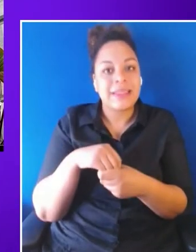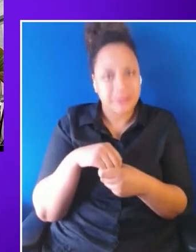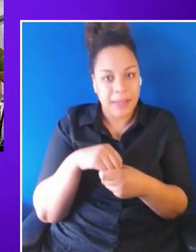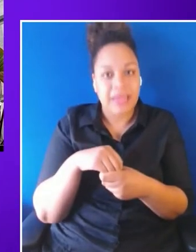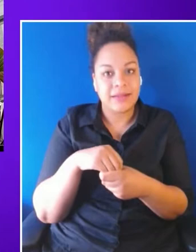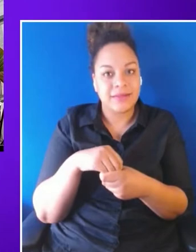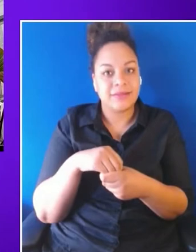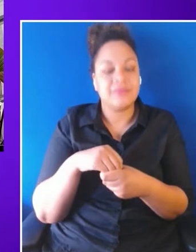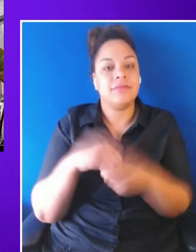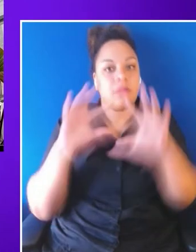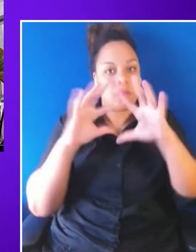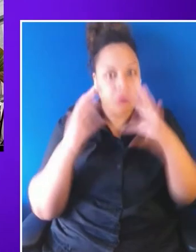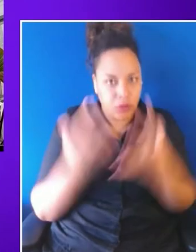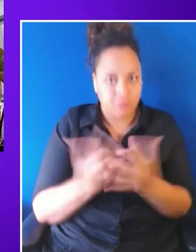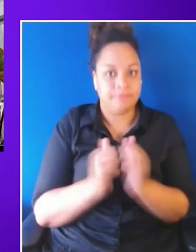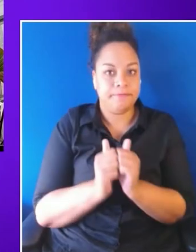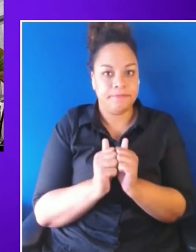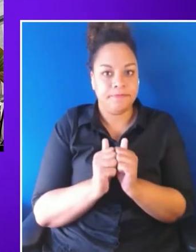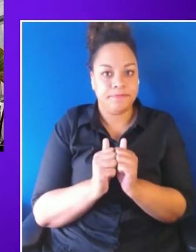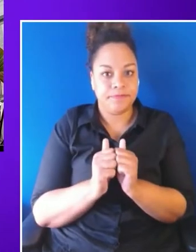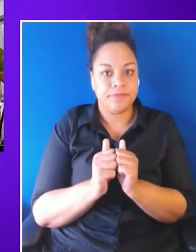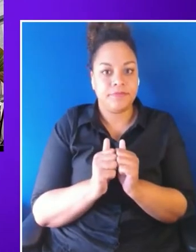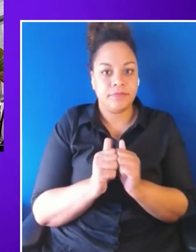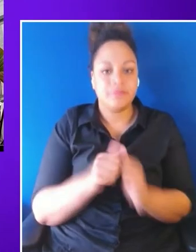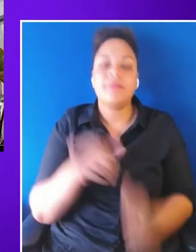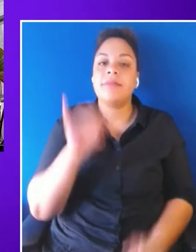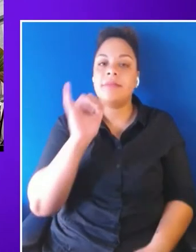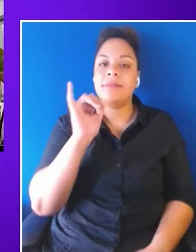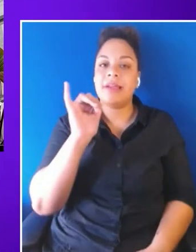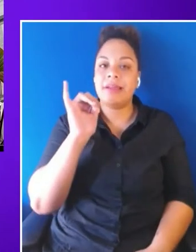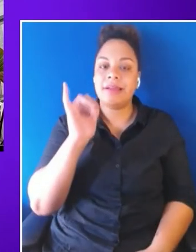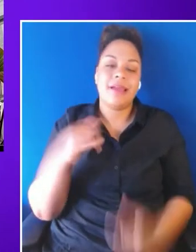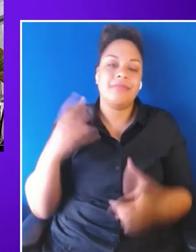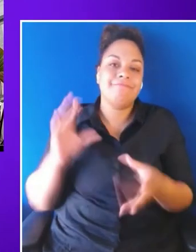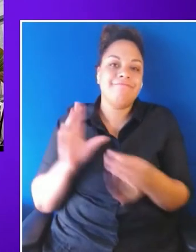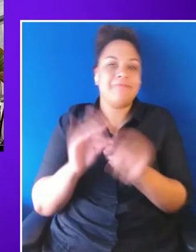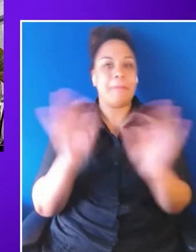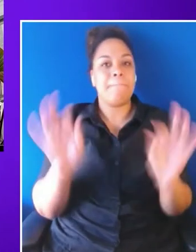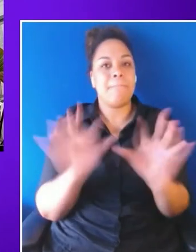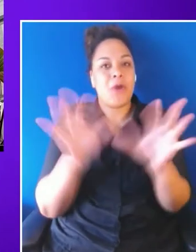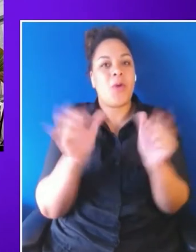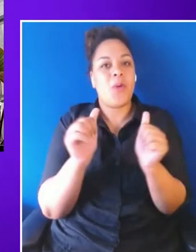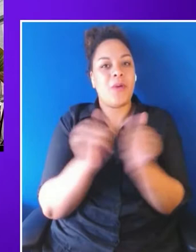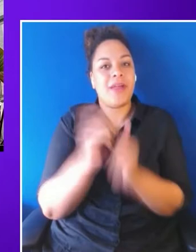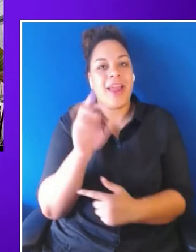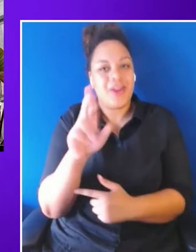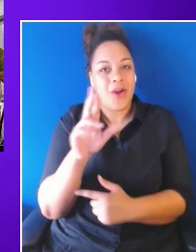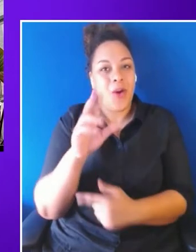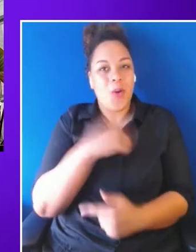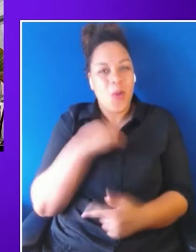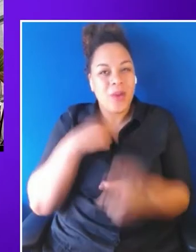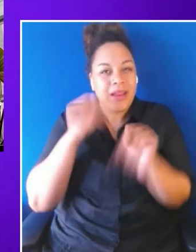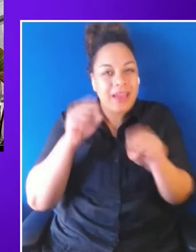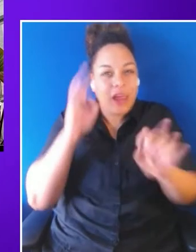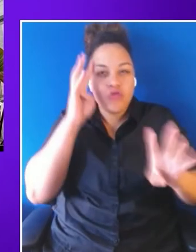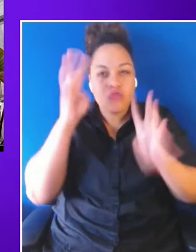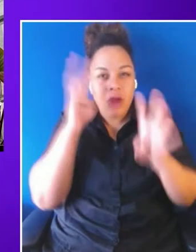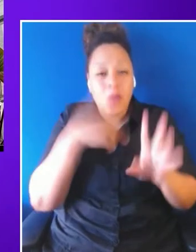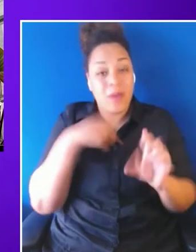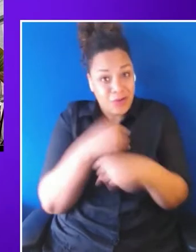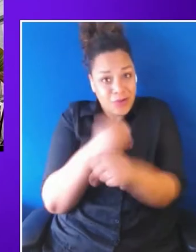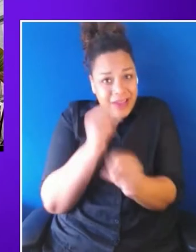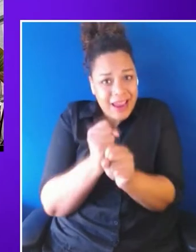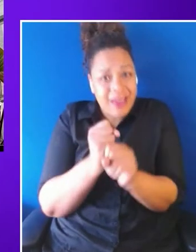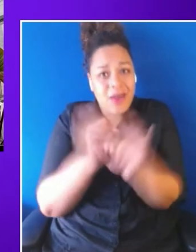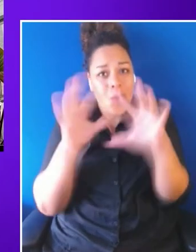whole. And that's the miracle of XR and what we can create. We can create a world that